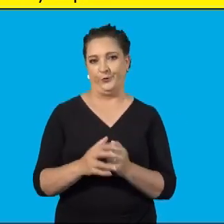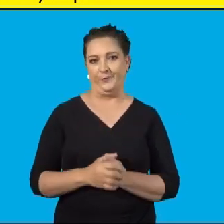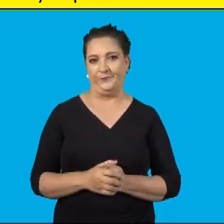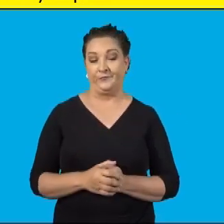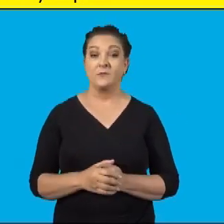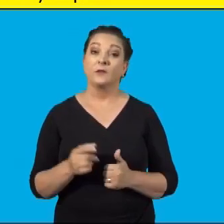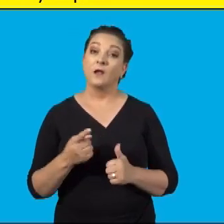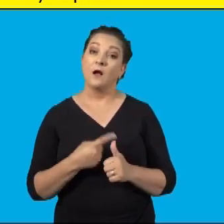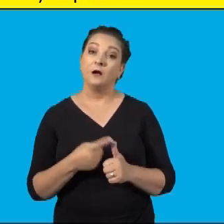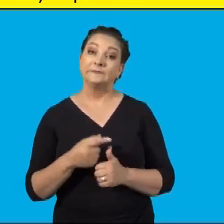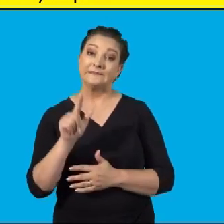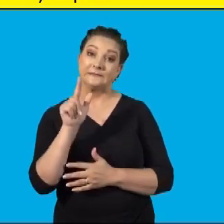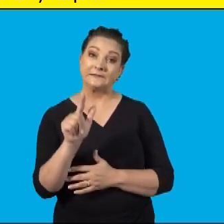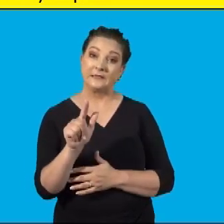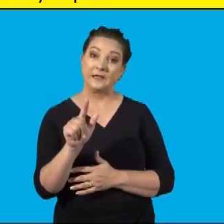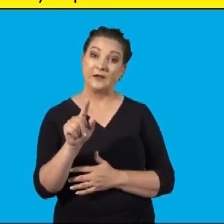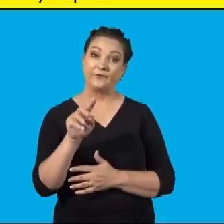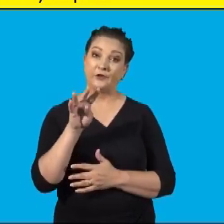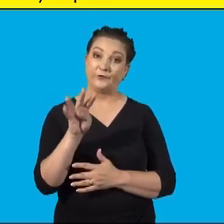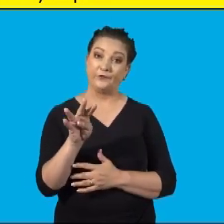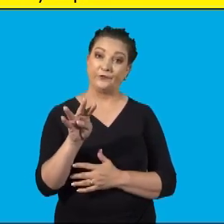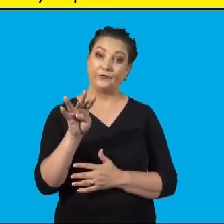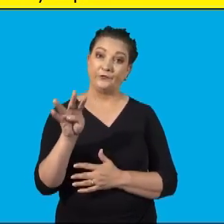months. And that will give me